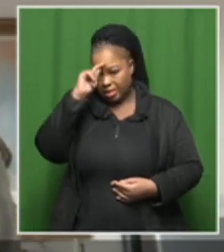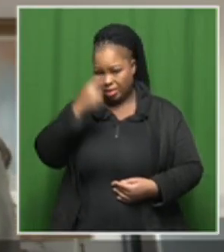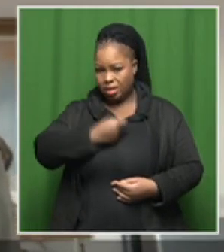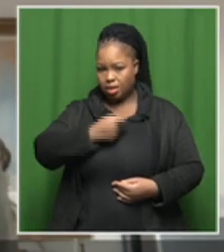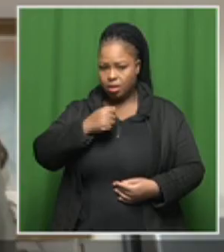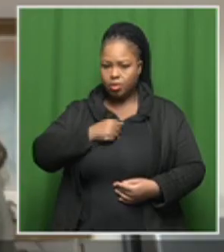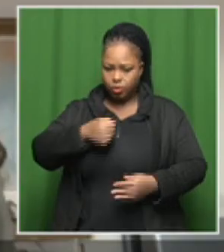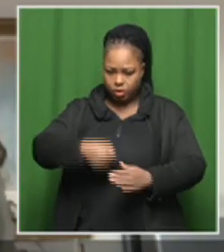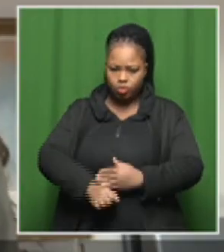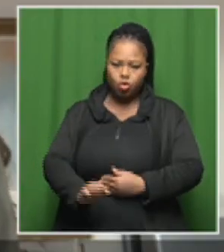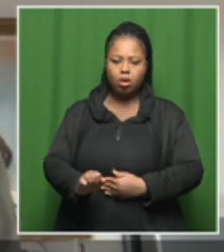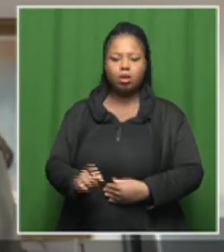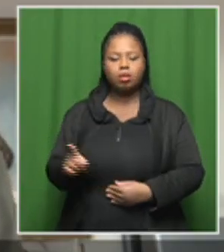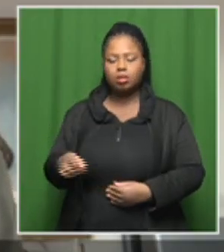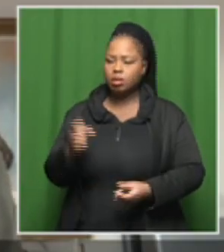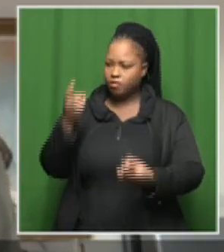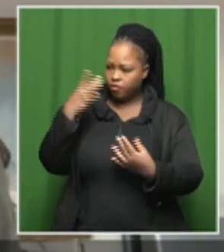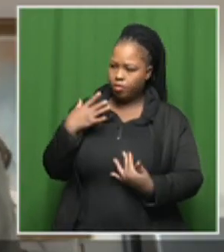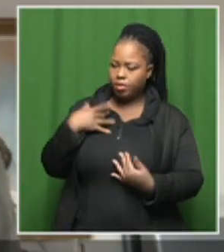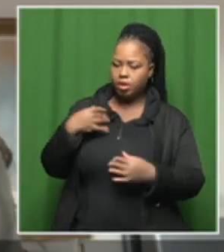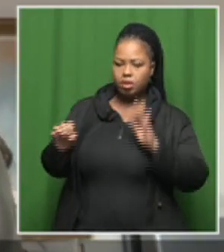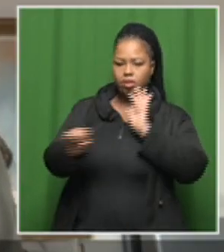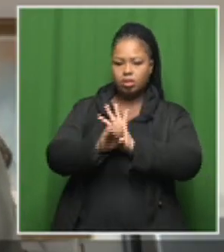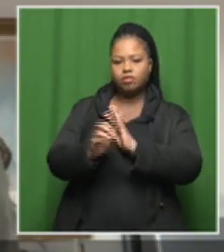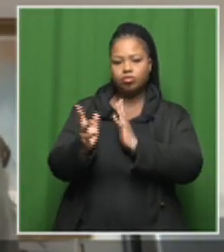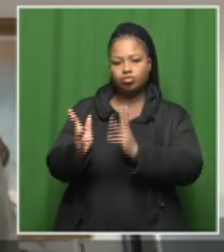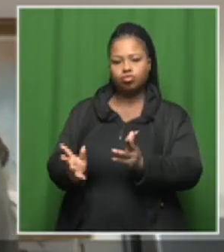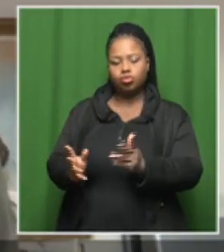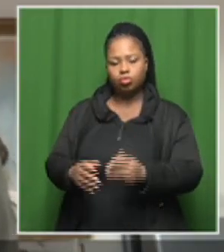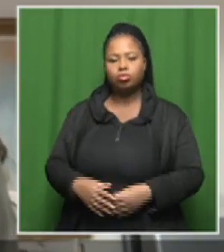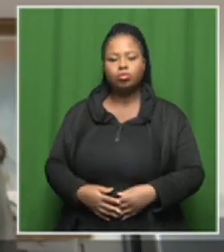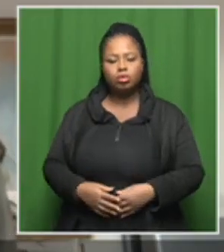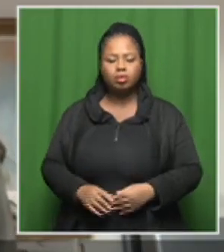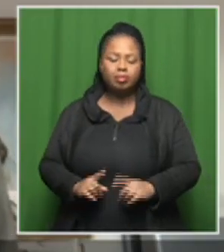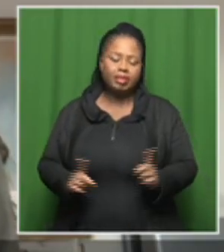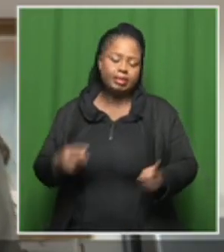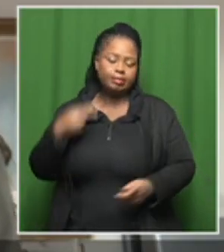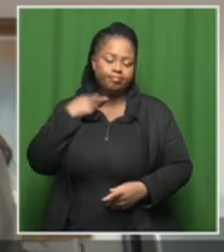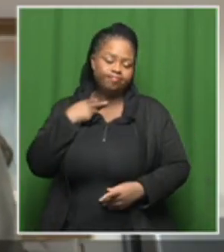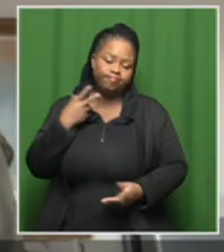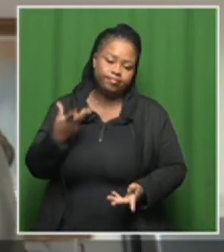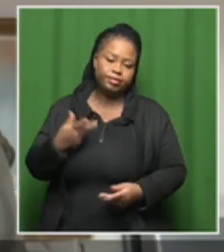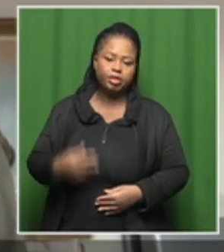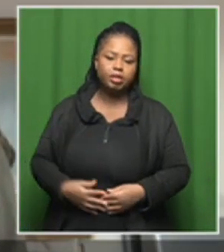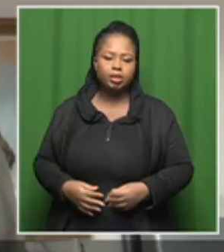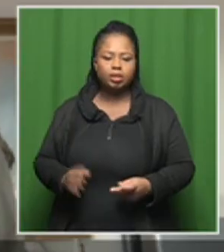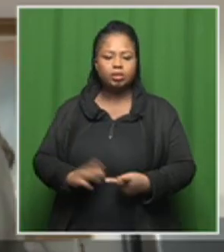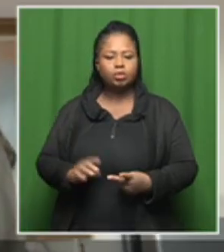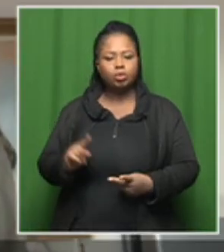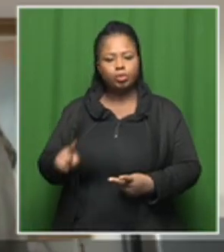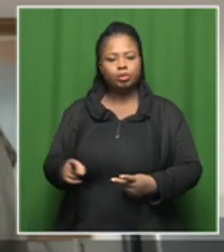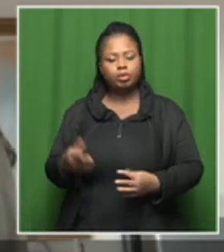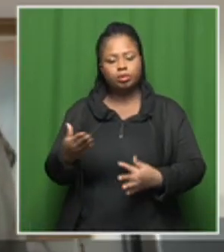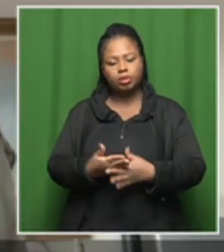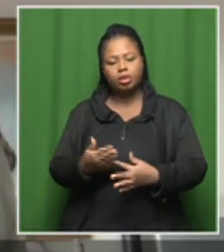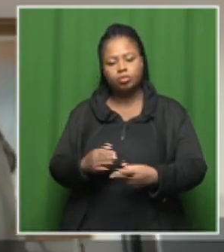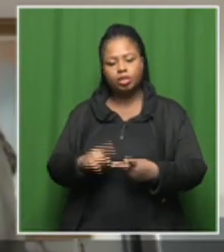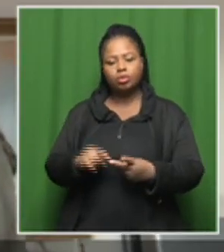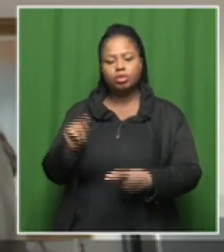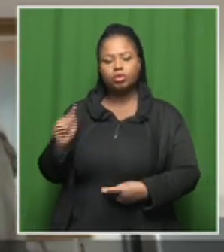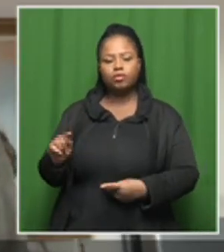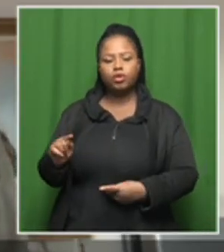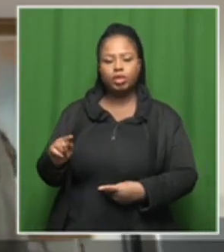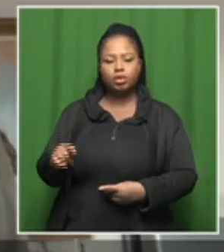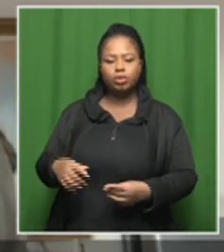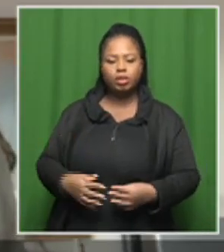told that he had clubfoot. Yeah. It was identified and diagnosed immediately. Unfortunately, this is not always the case. Depending on where, I often say